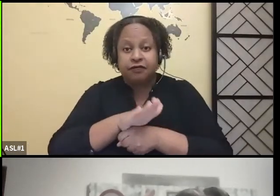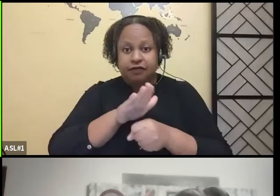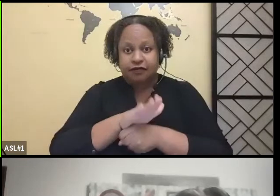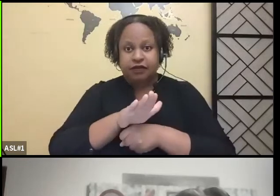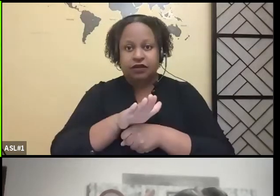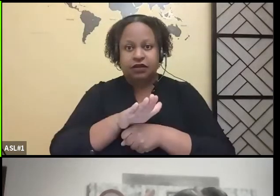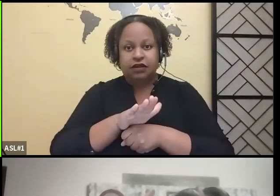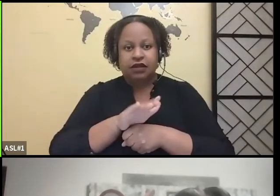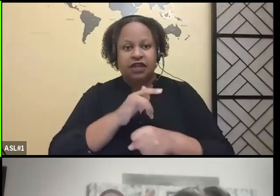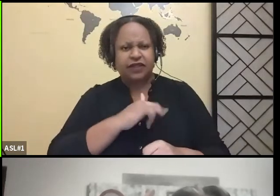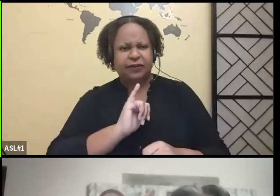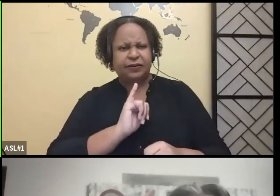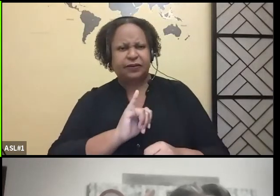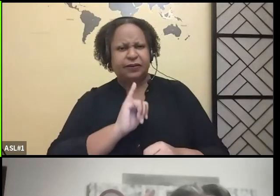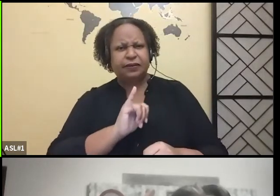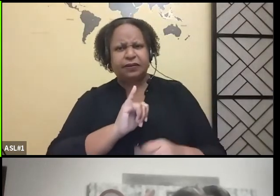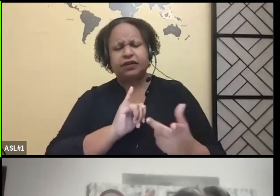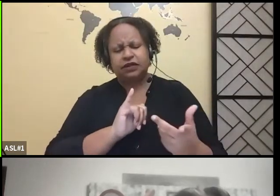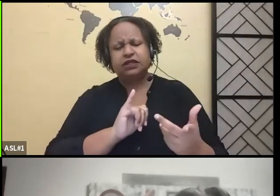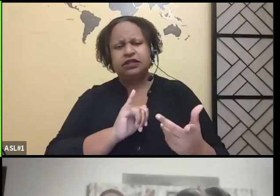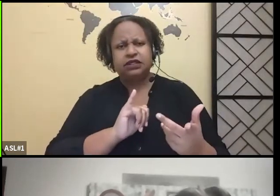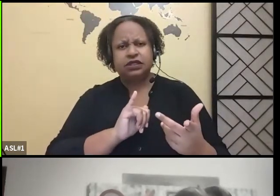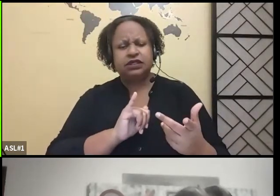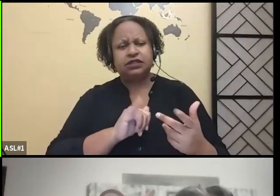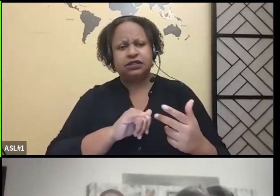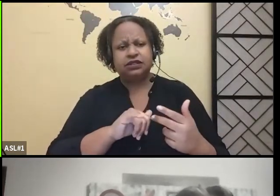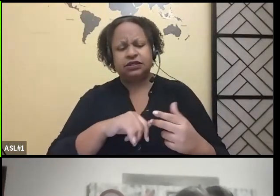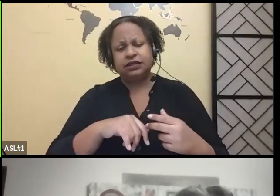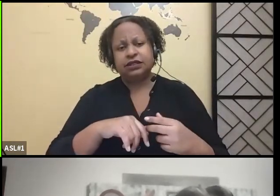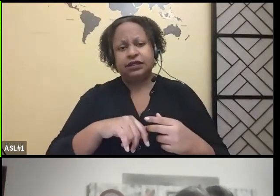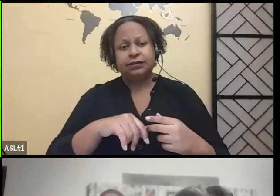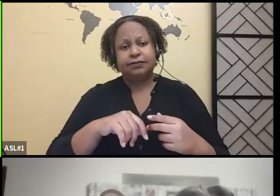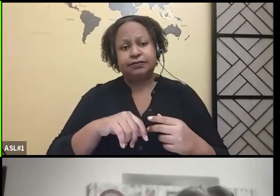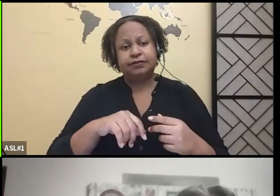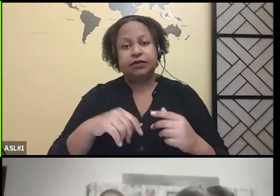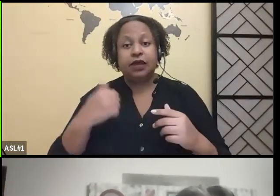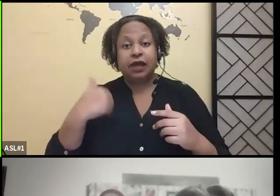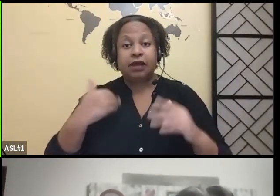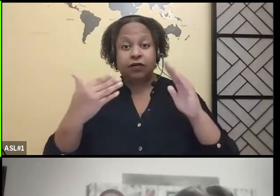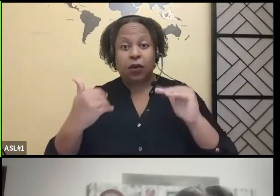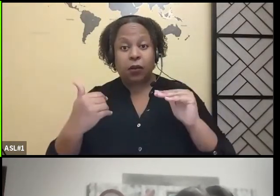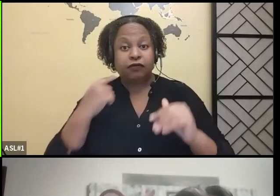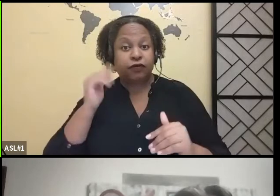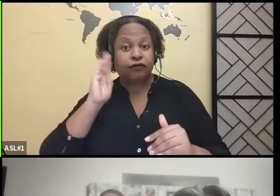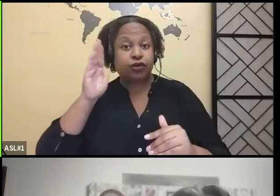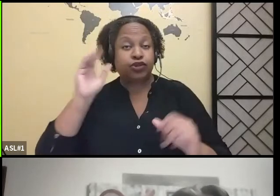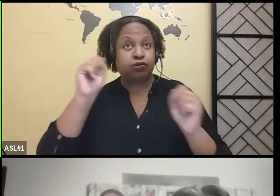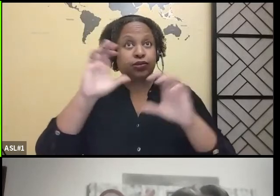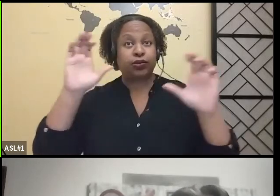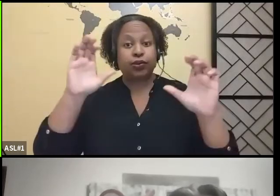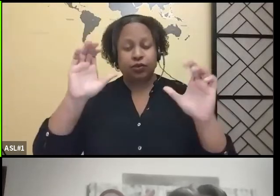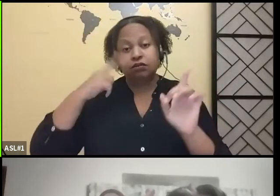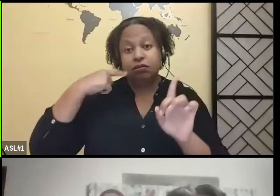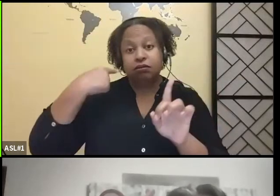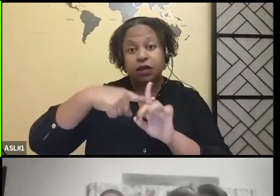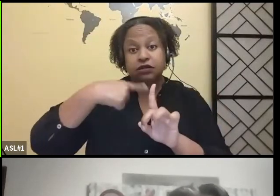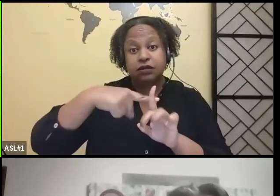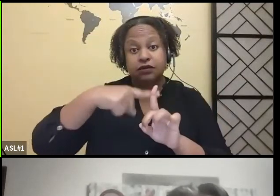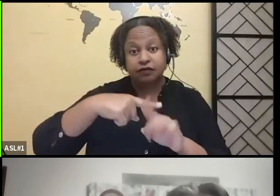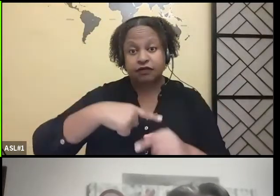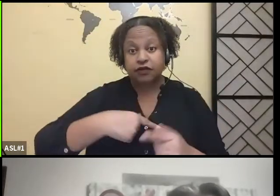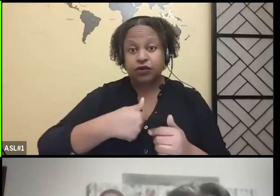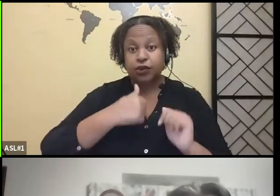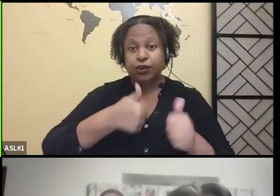for a better future, that's a good thing. But imagining that one's experience